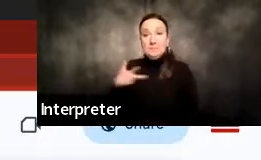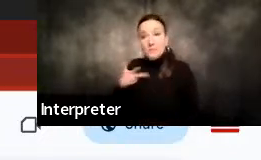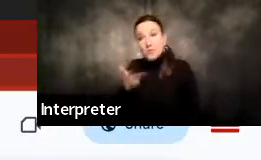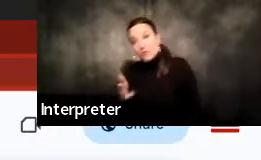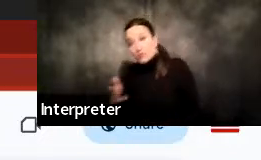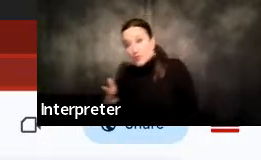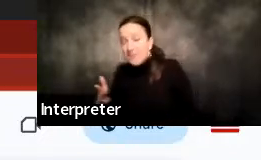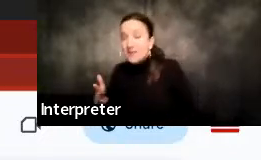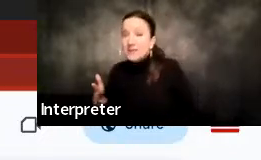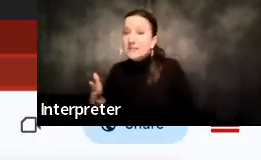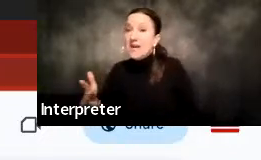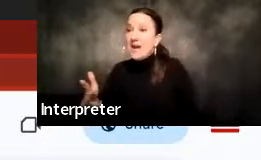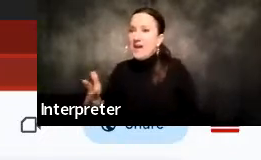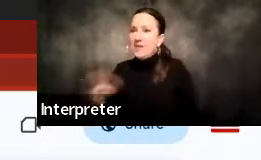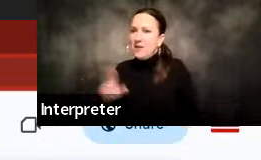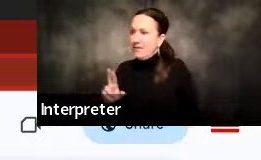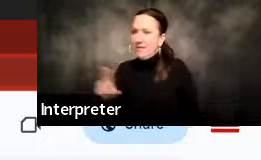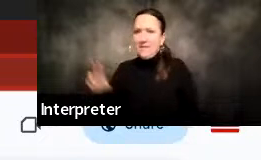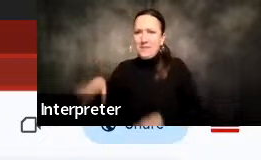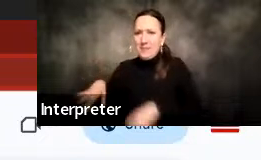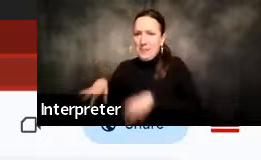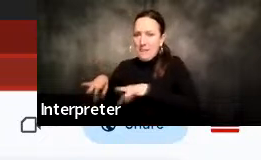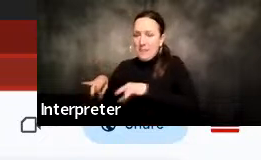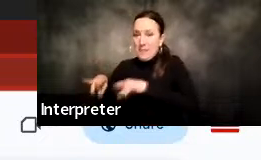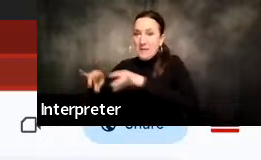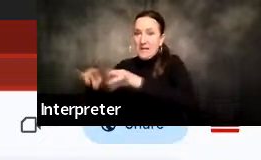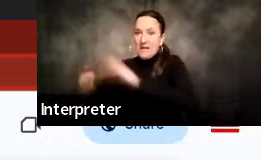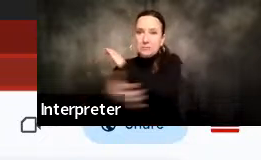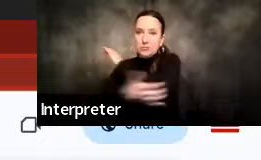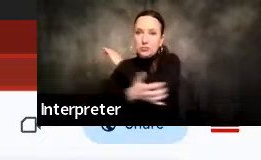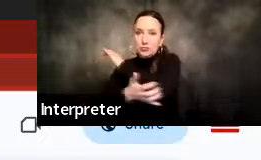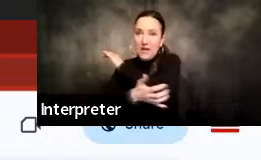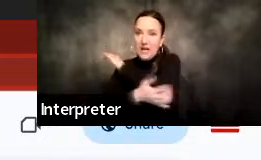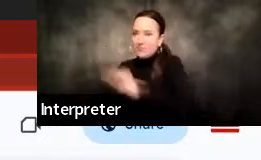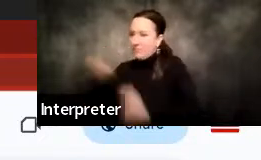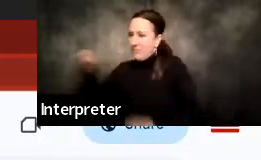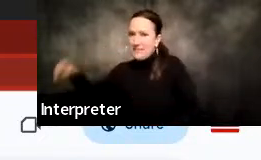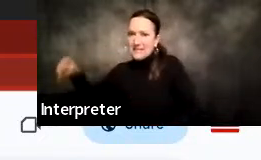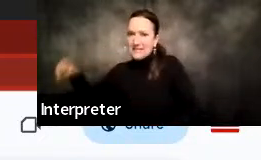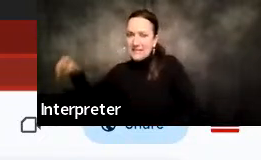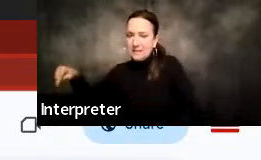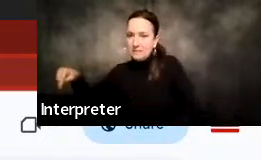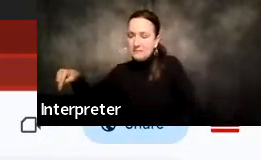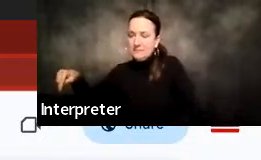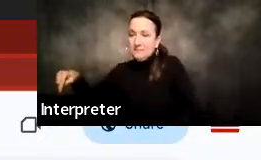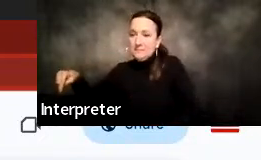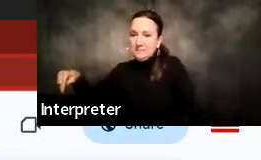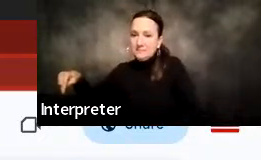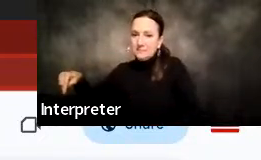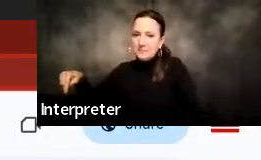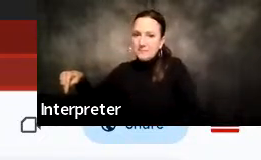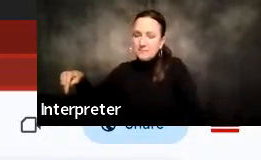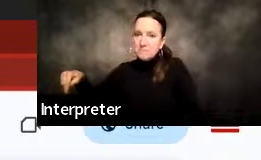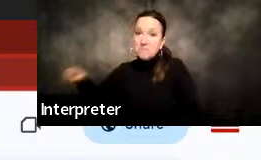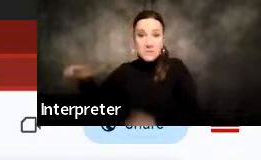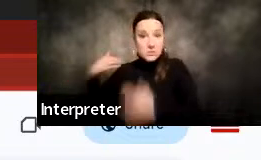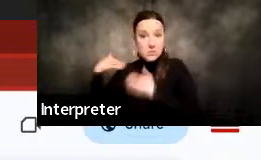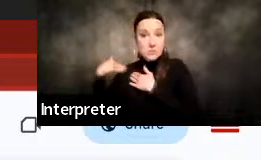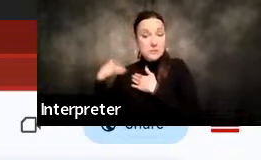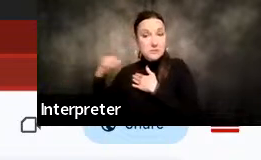up the one side, which by law and by right is what they're obligated to